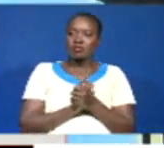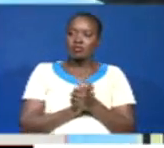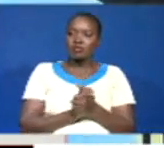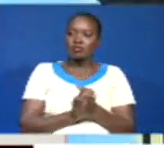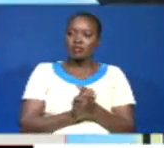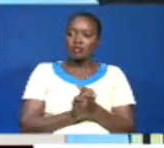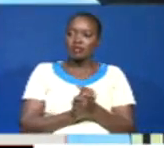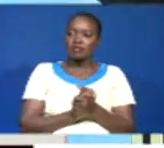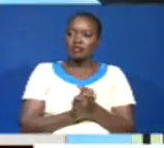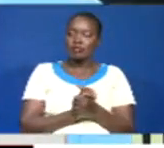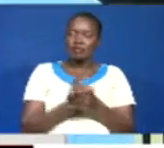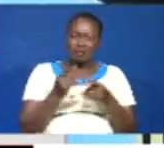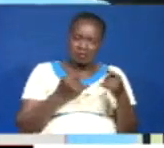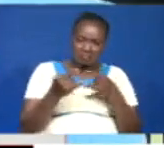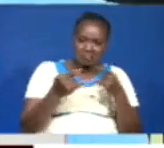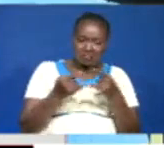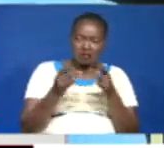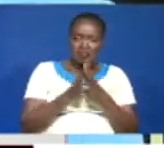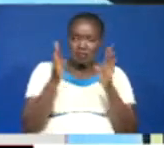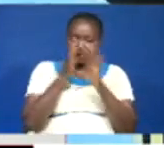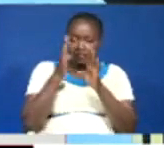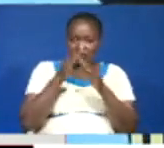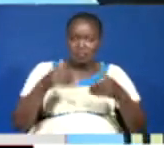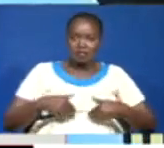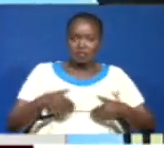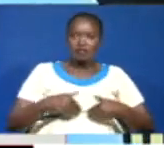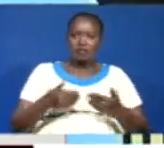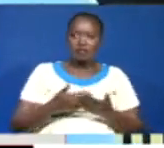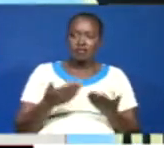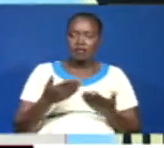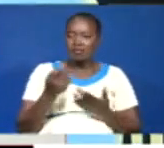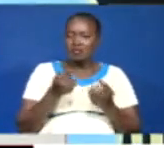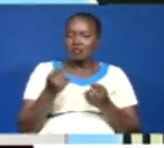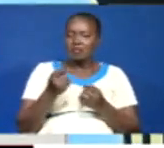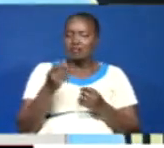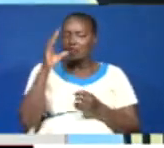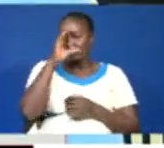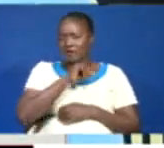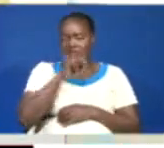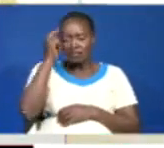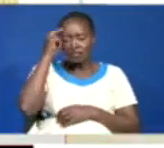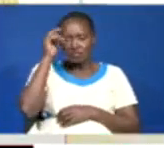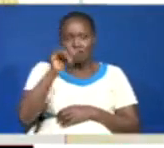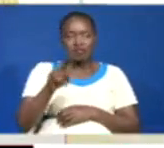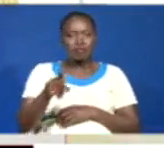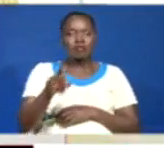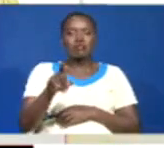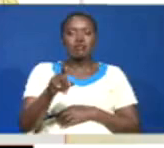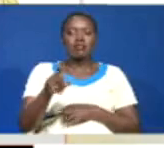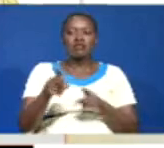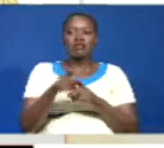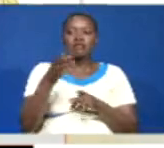And because we are struggling with hidden anger, which is micronutrient deficiency, we think insects would be alternative